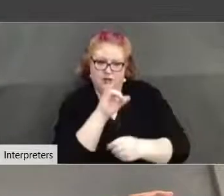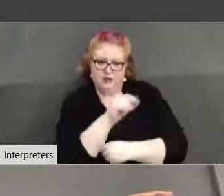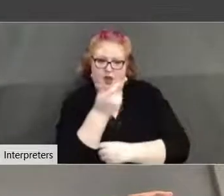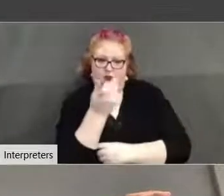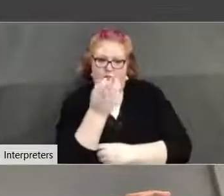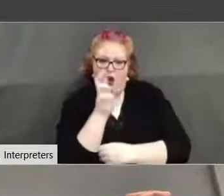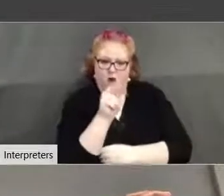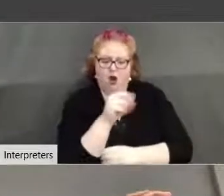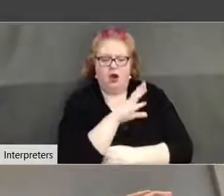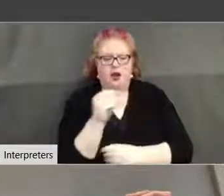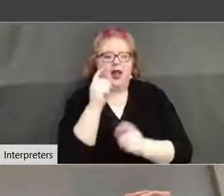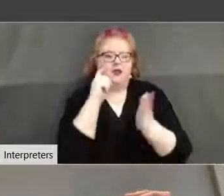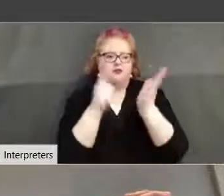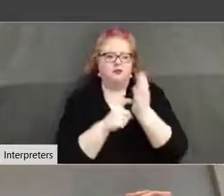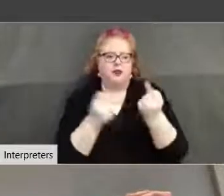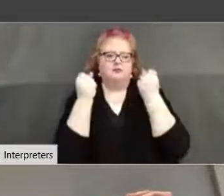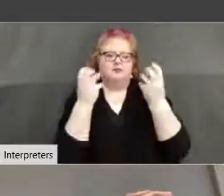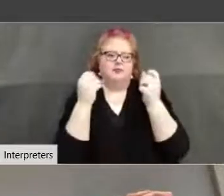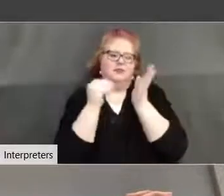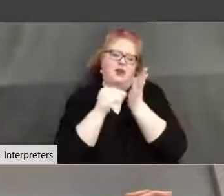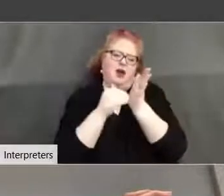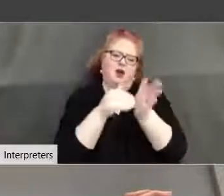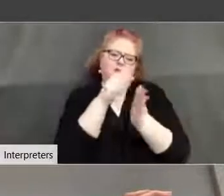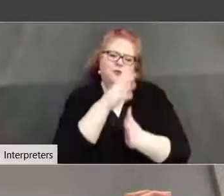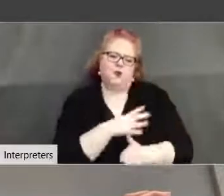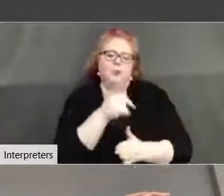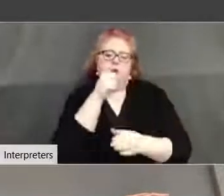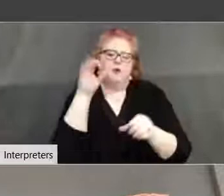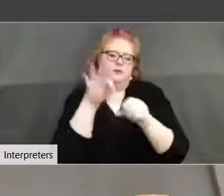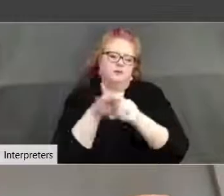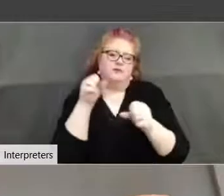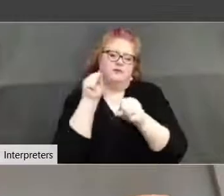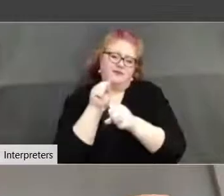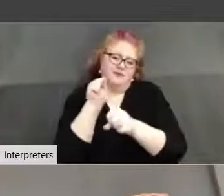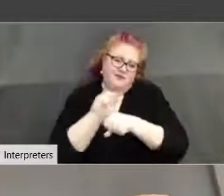eventual passage of the 19th Amendment. Thank you.